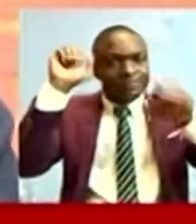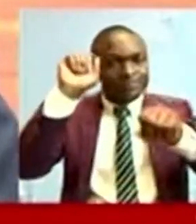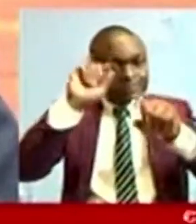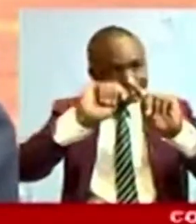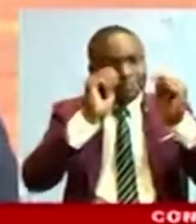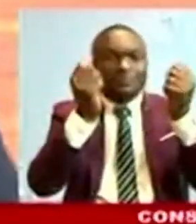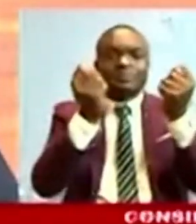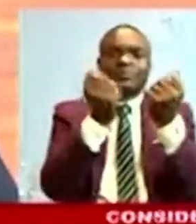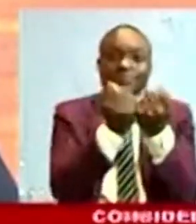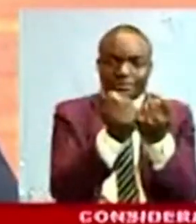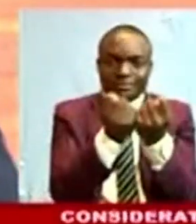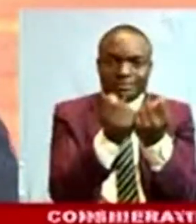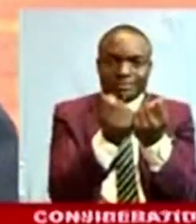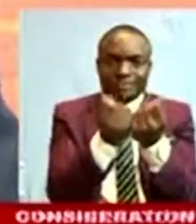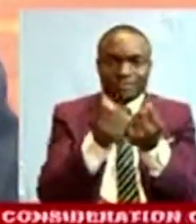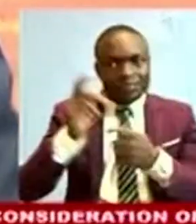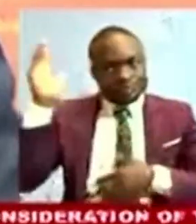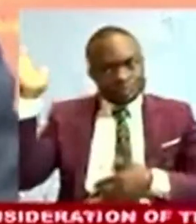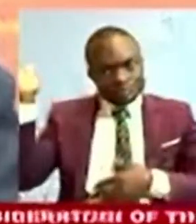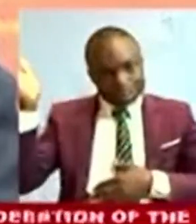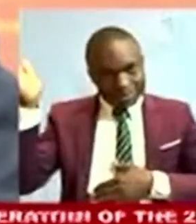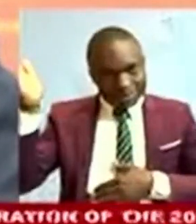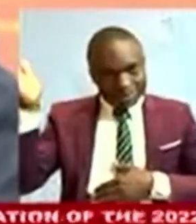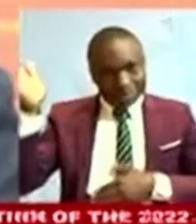for the presentation,